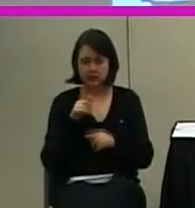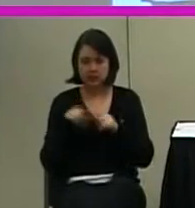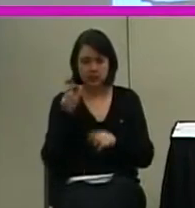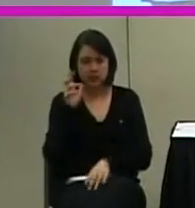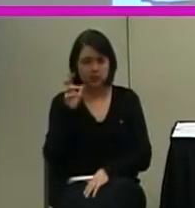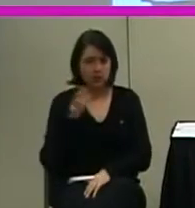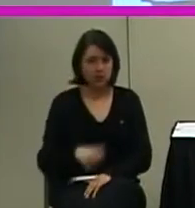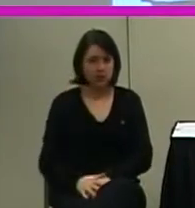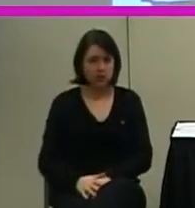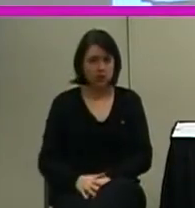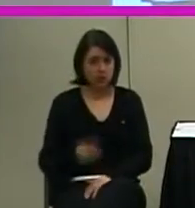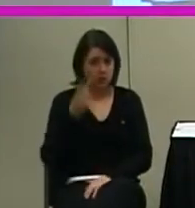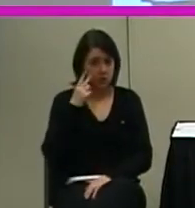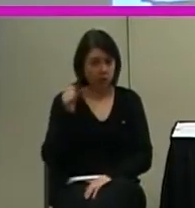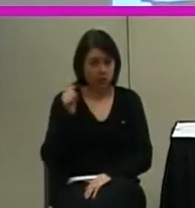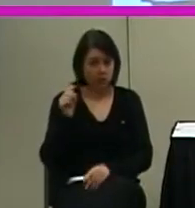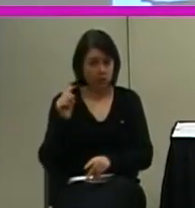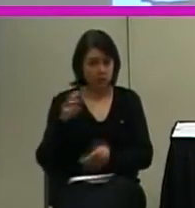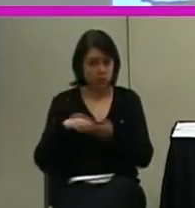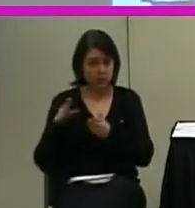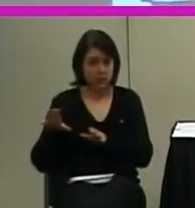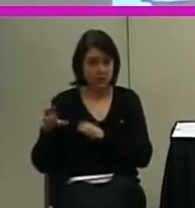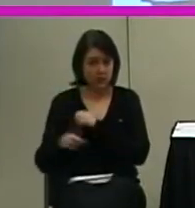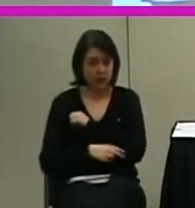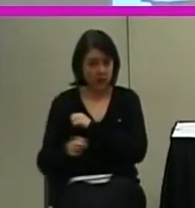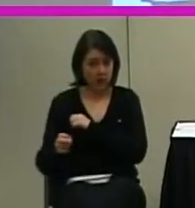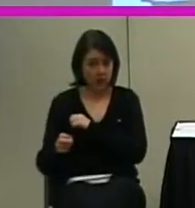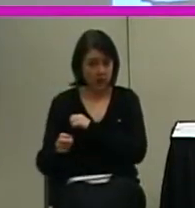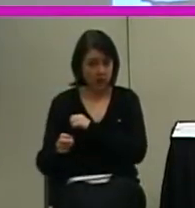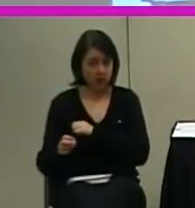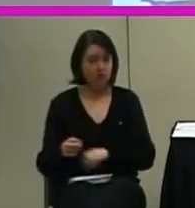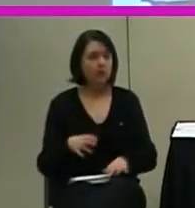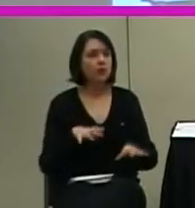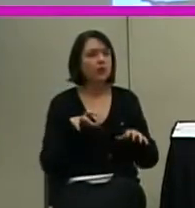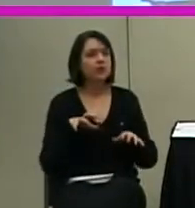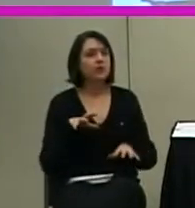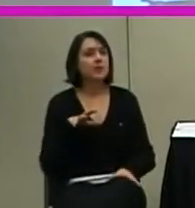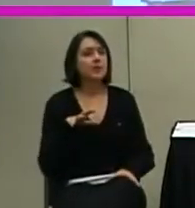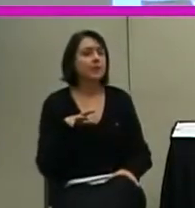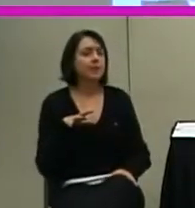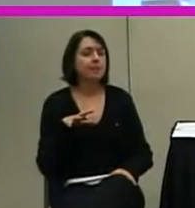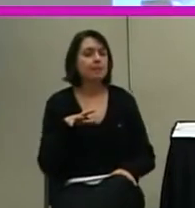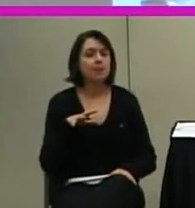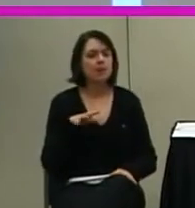You saw 2 other people over here doing that? Freeze.